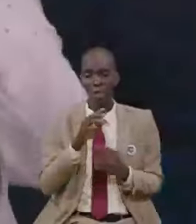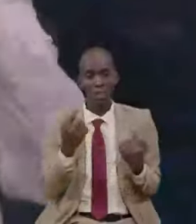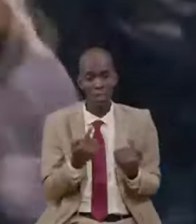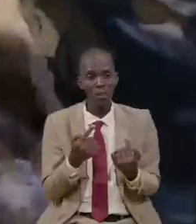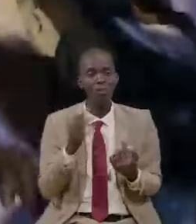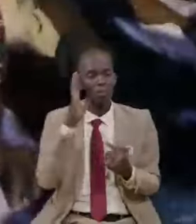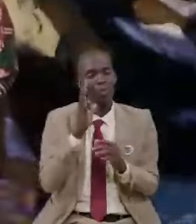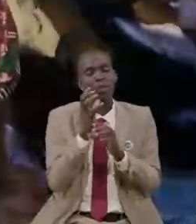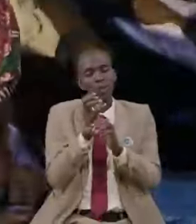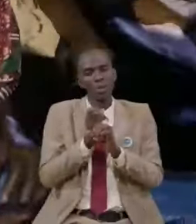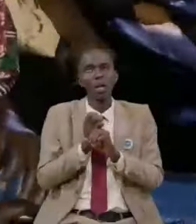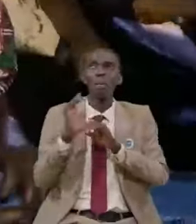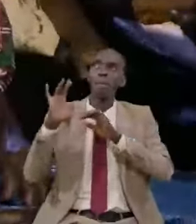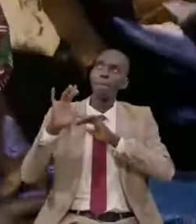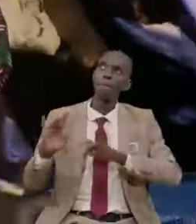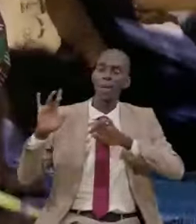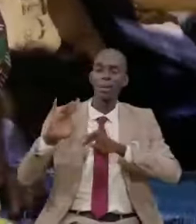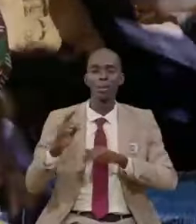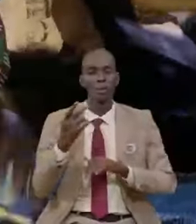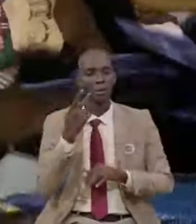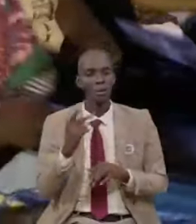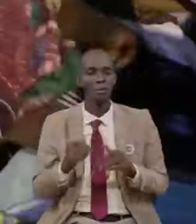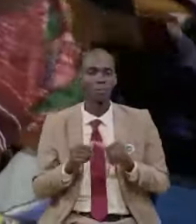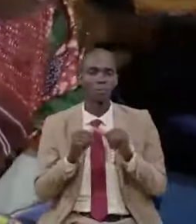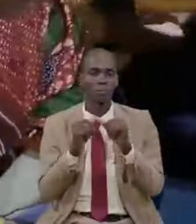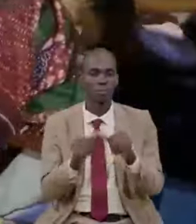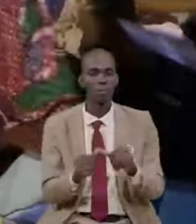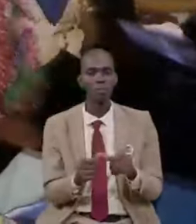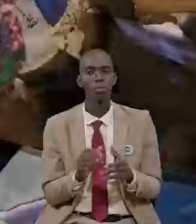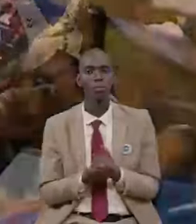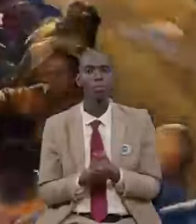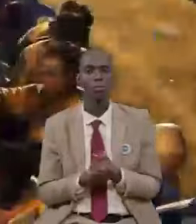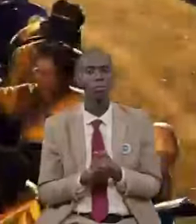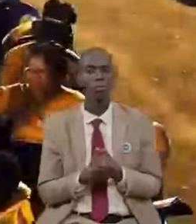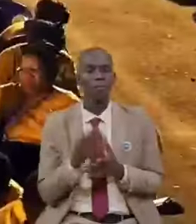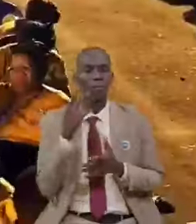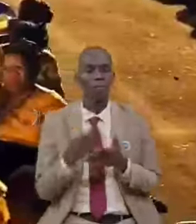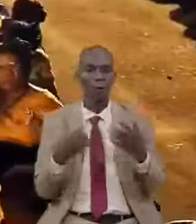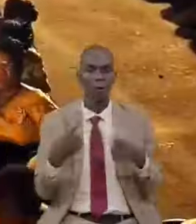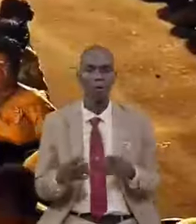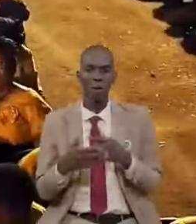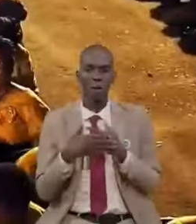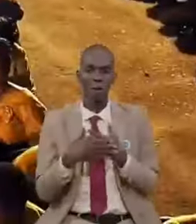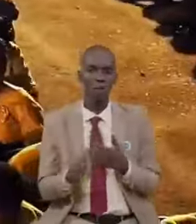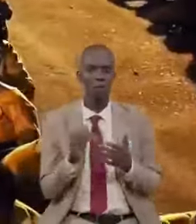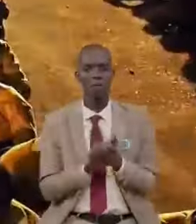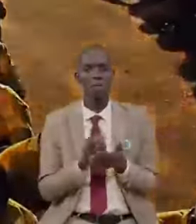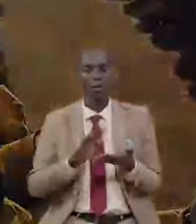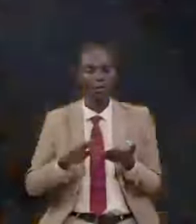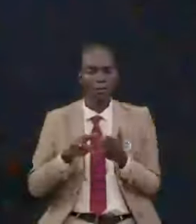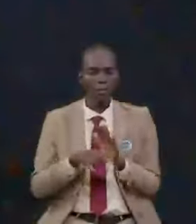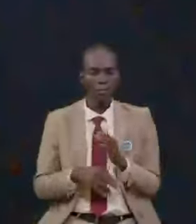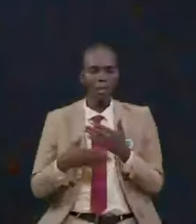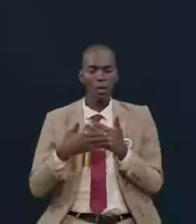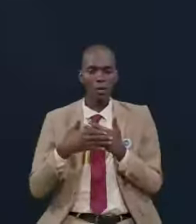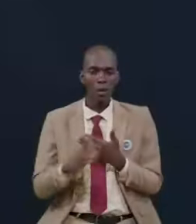and see what follows. That forgiveness, that mercy, that compassion, that turning around,